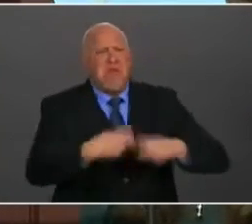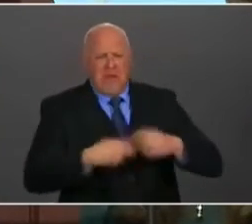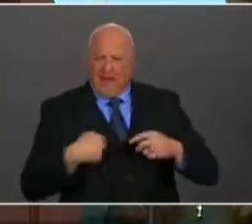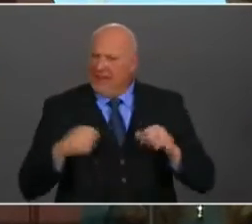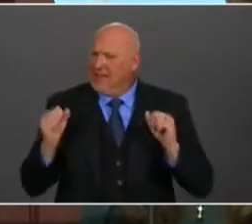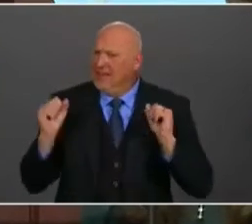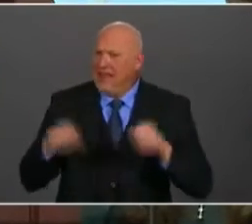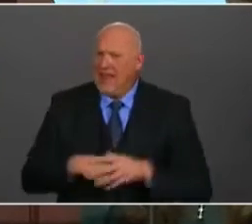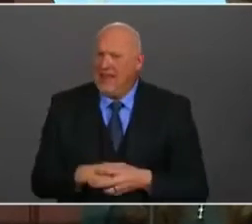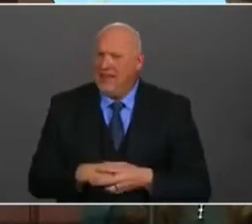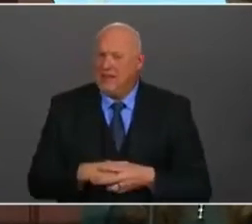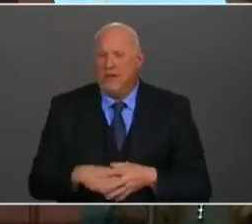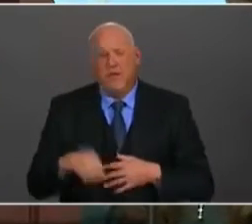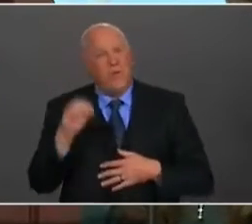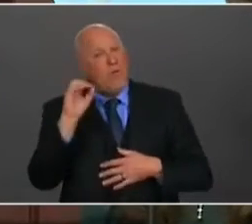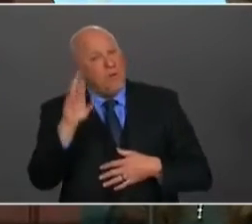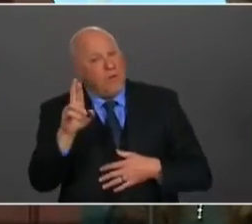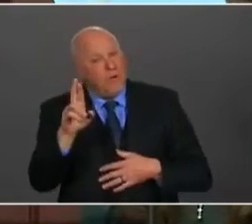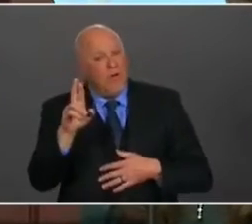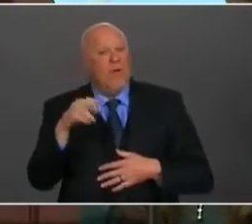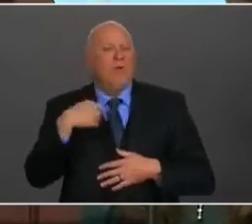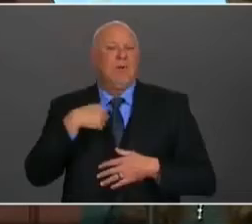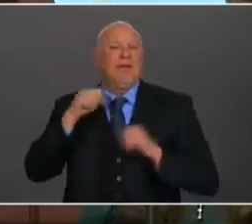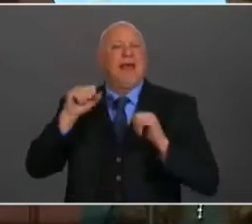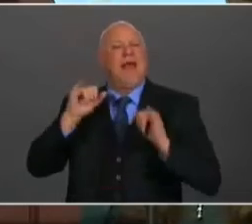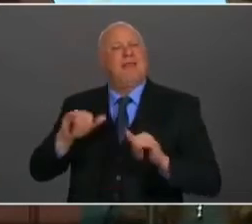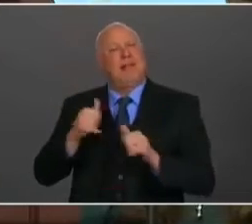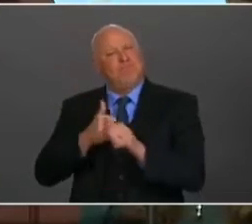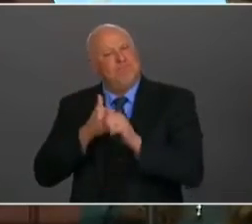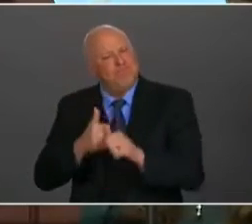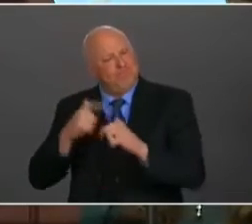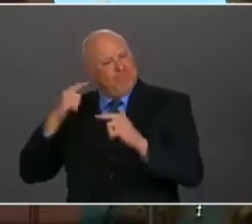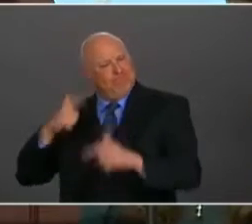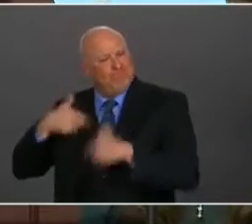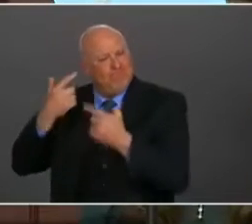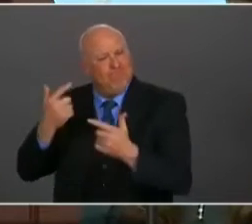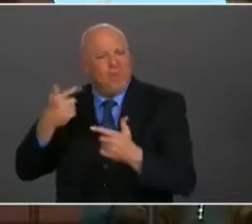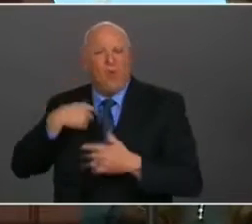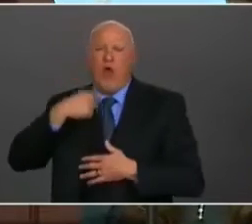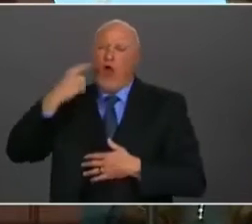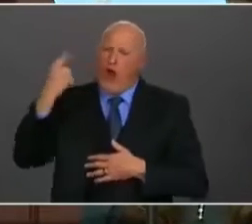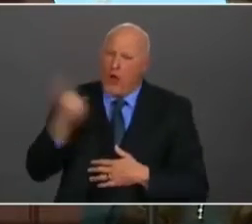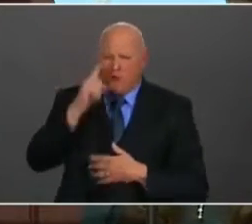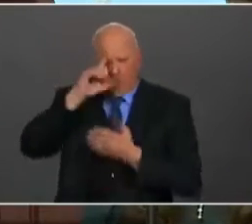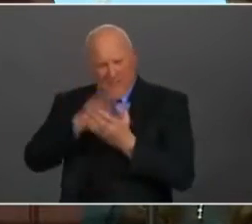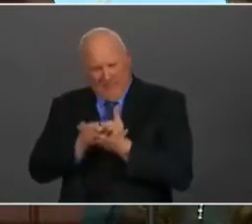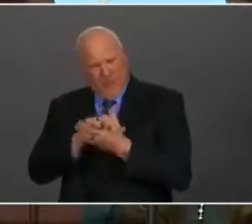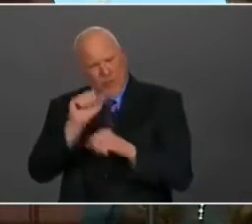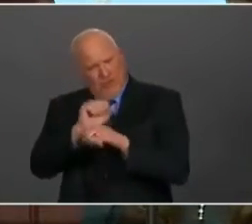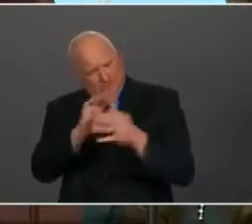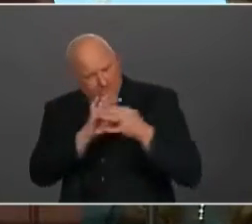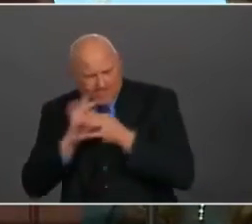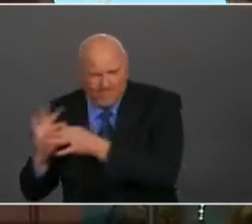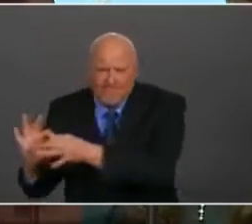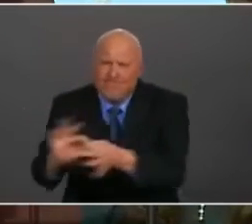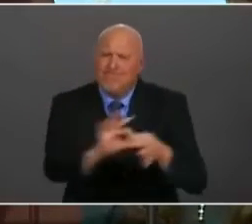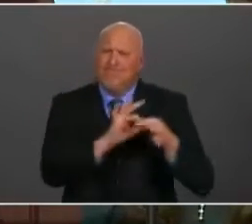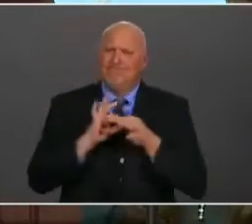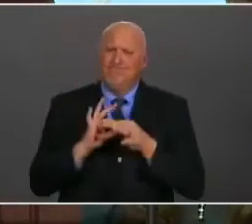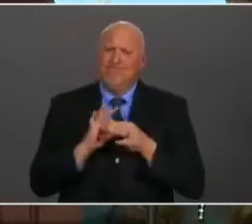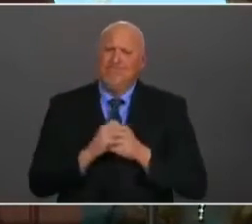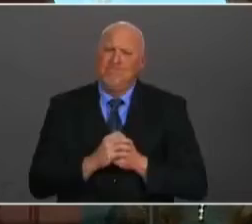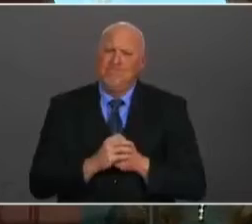Cynics like to attack this concept of the Utah way. They say it's a useless slogan, overplayed,